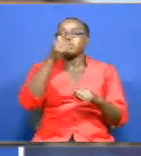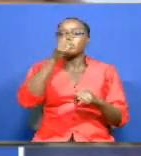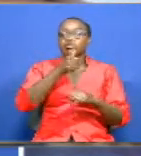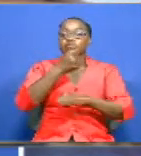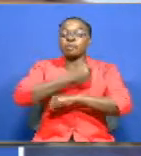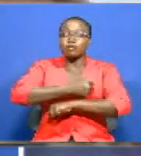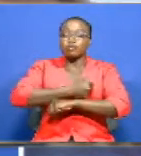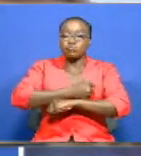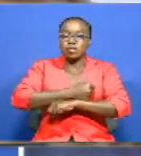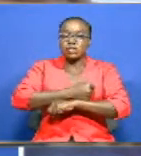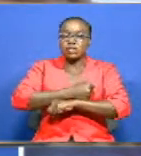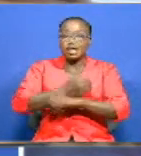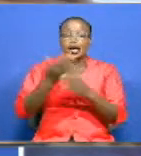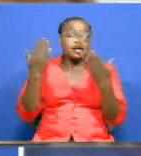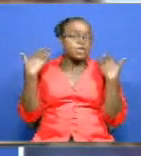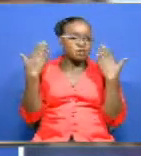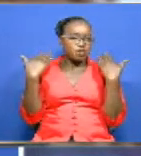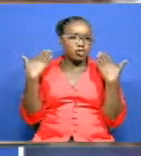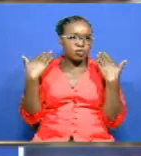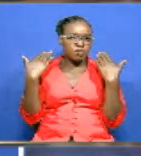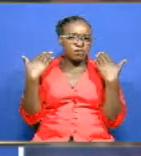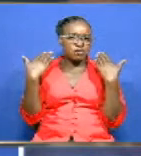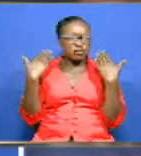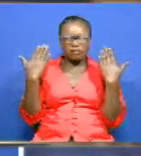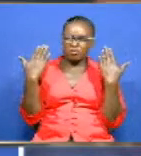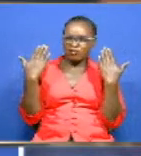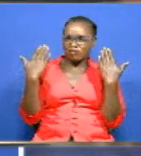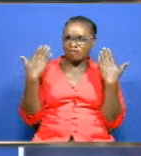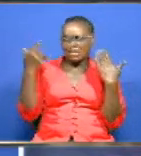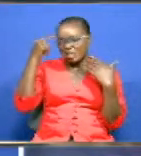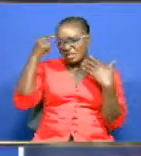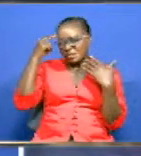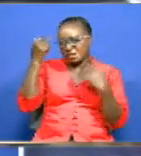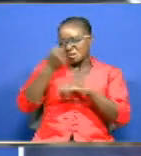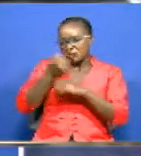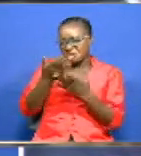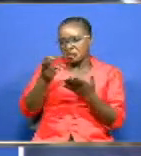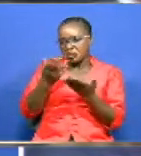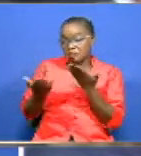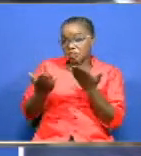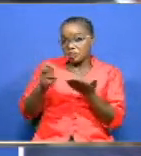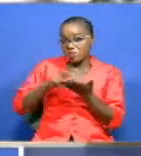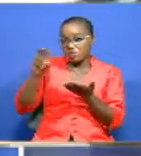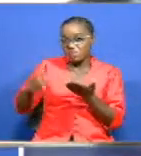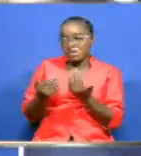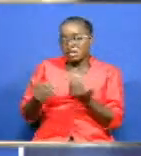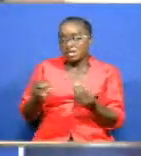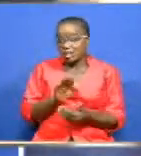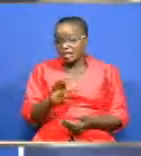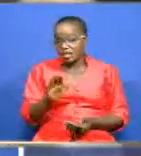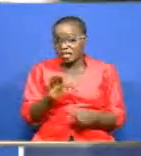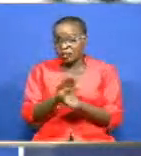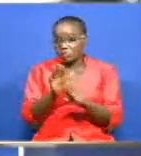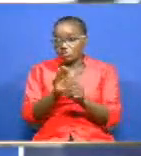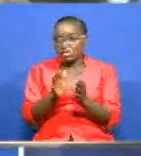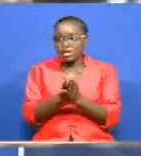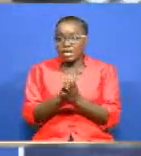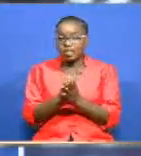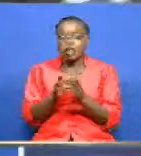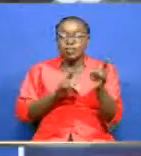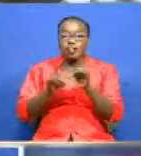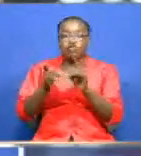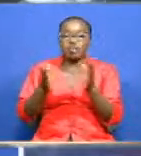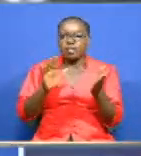schools in Meru, he seems to think that these schools may have transferred most of their children. And Foreign Affairs